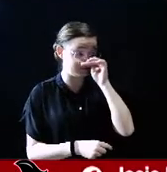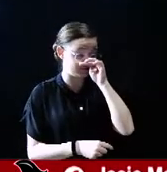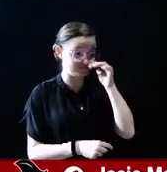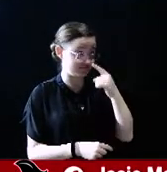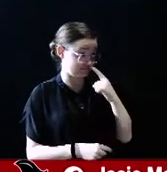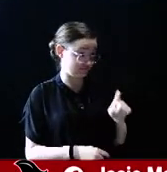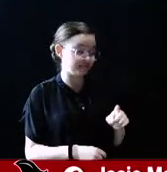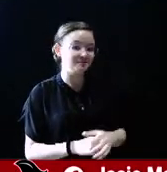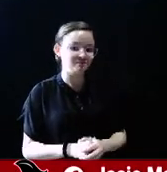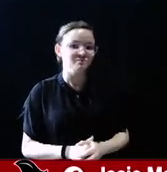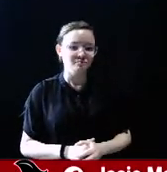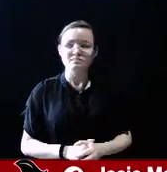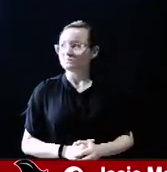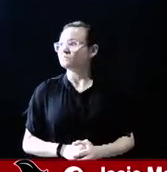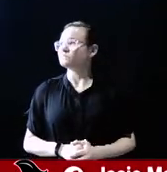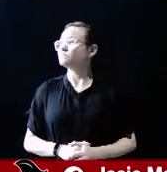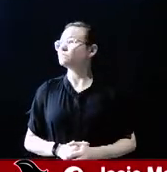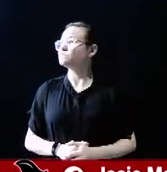make.